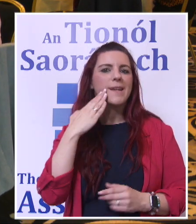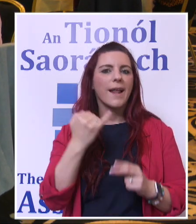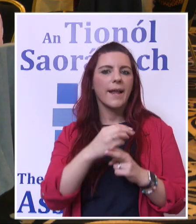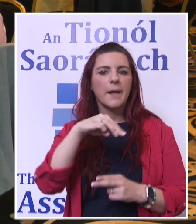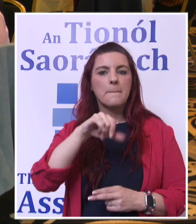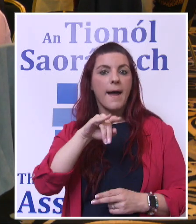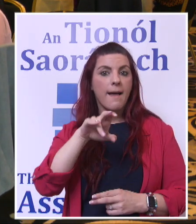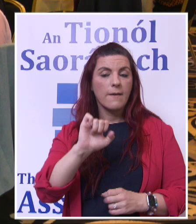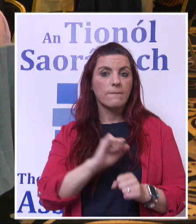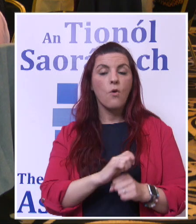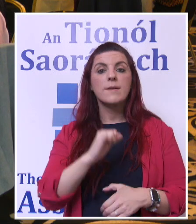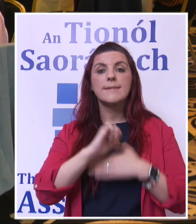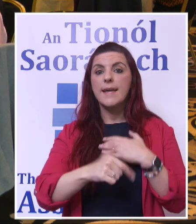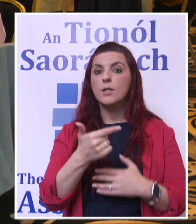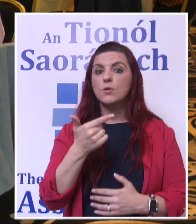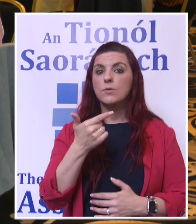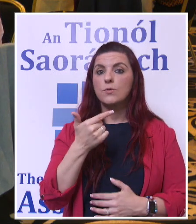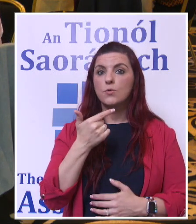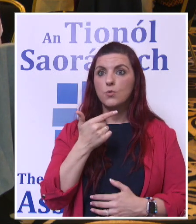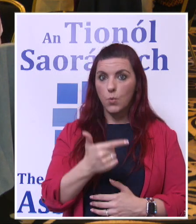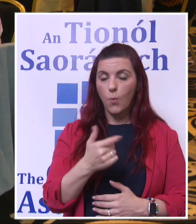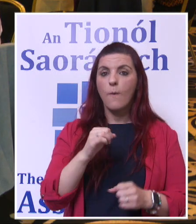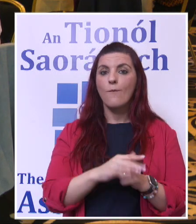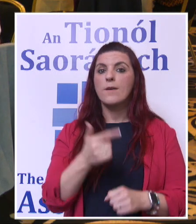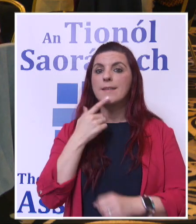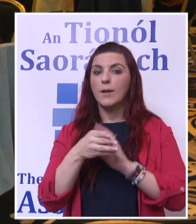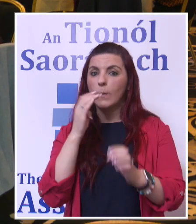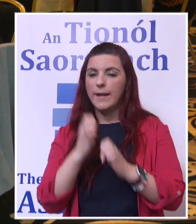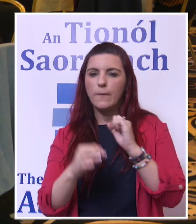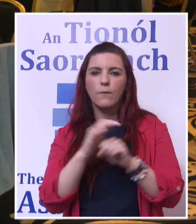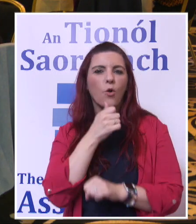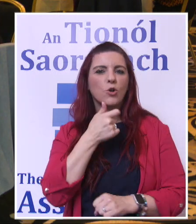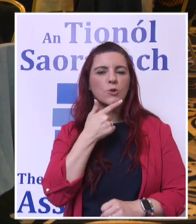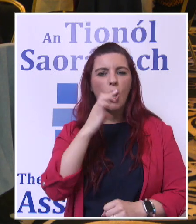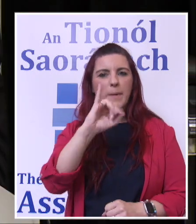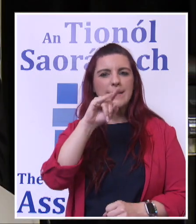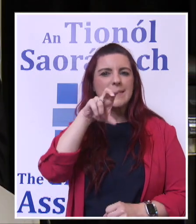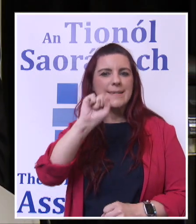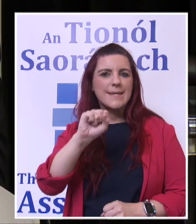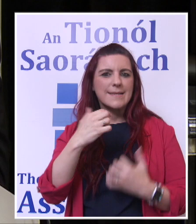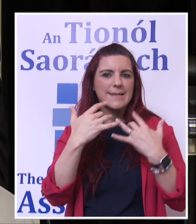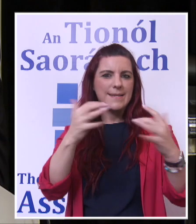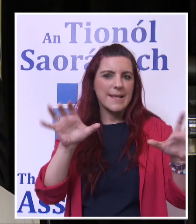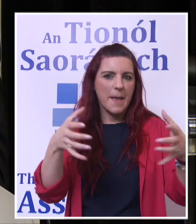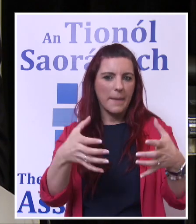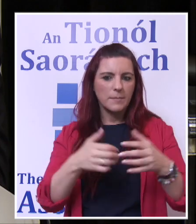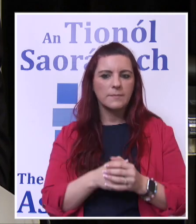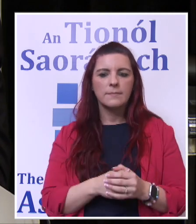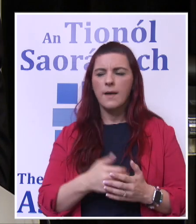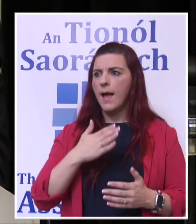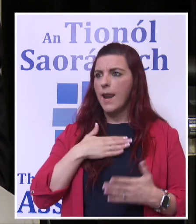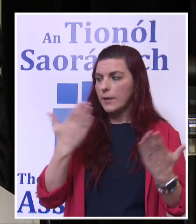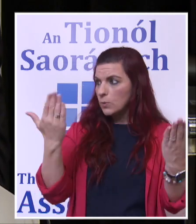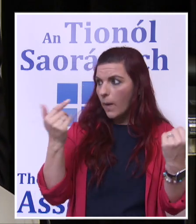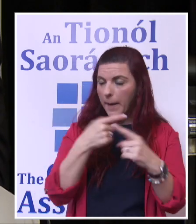our second day of our deliberations for the Dublin Citizens' Assembly. I'd like to welcome the